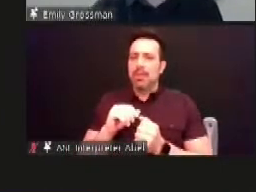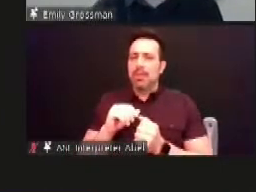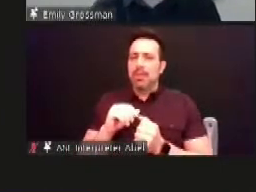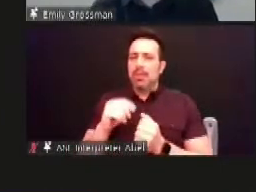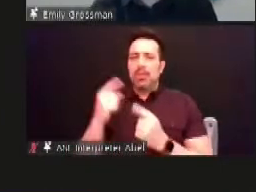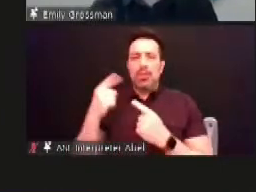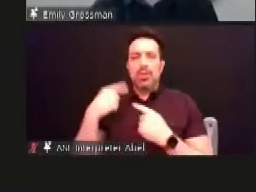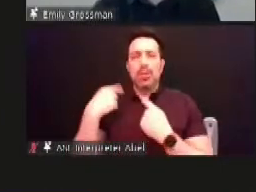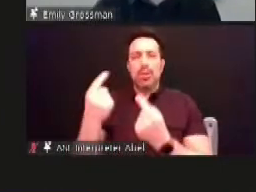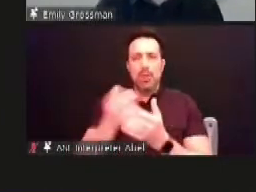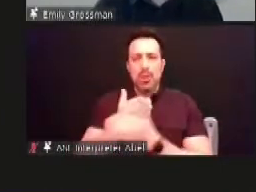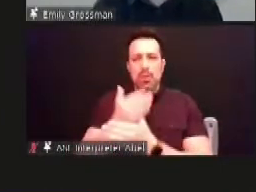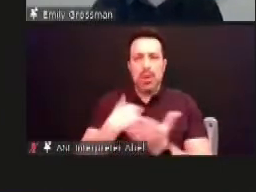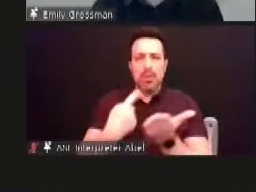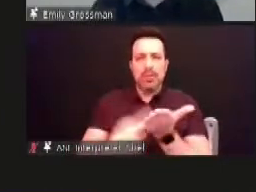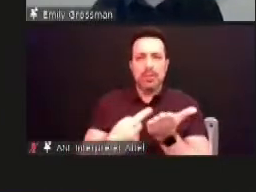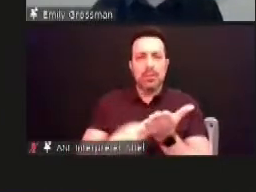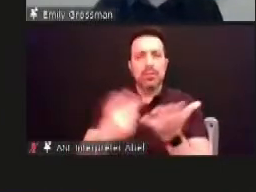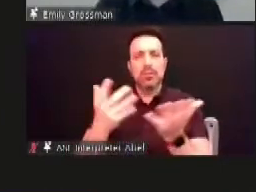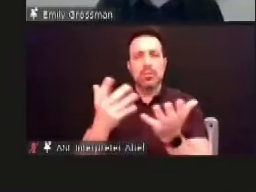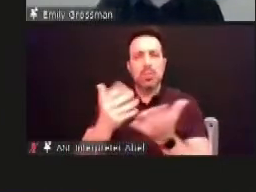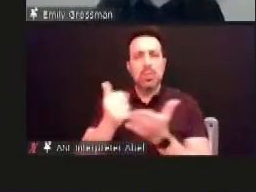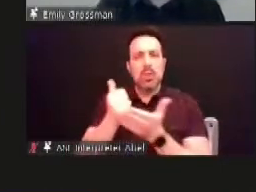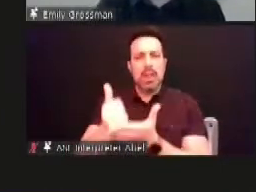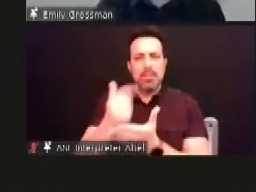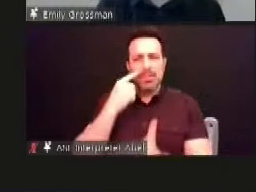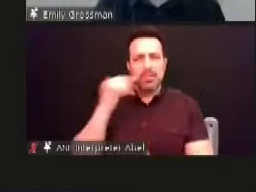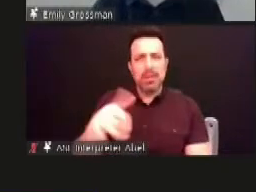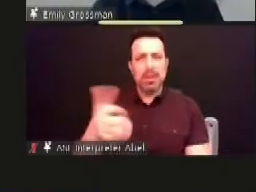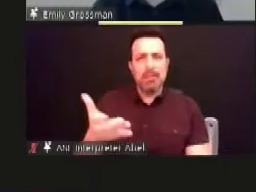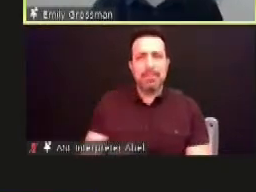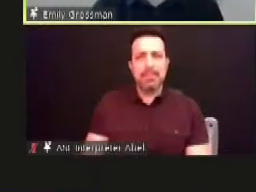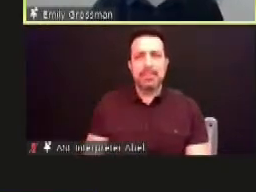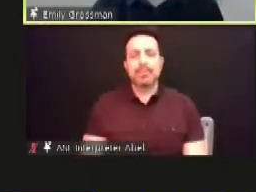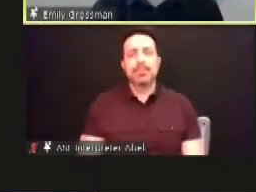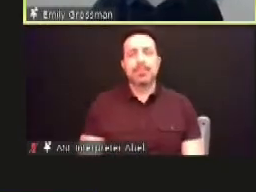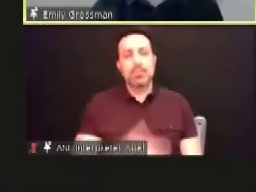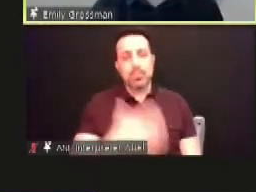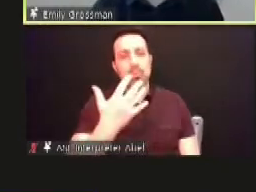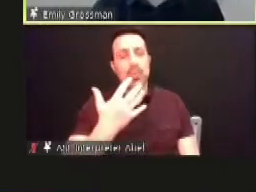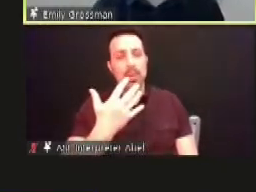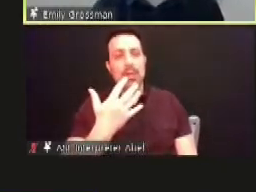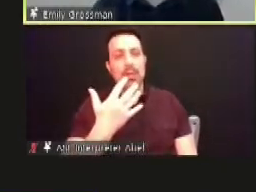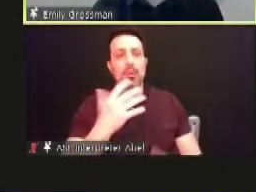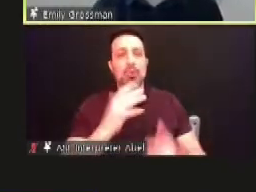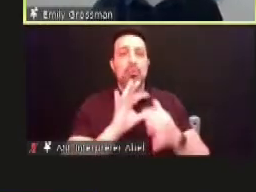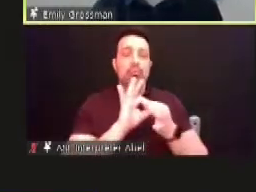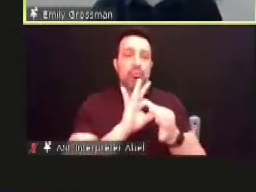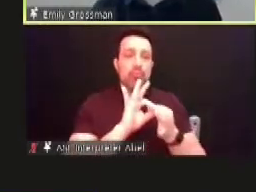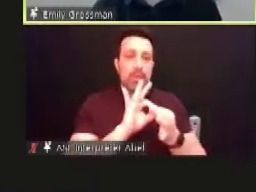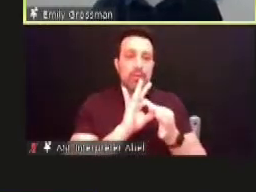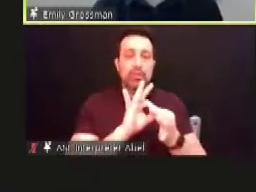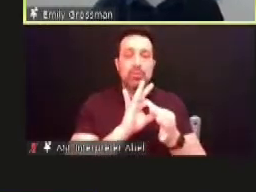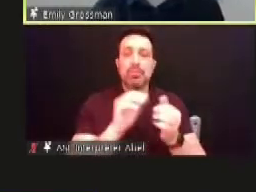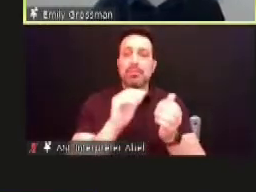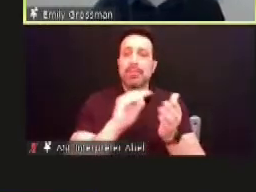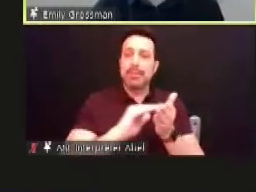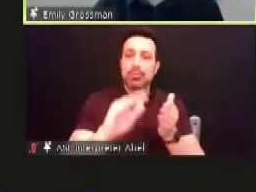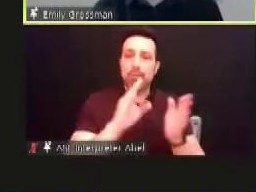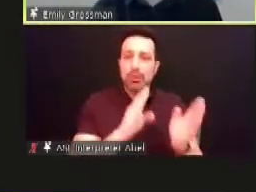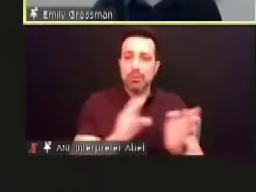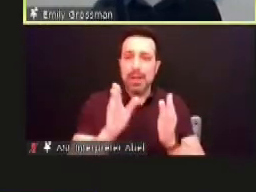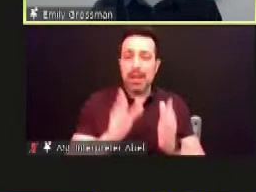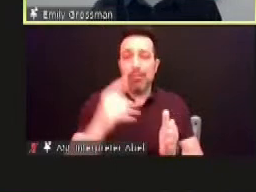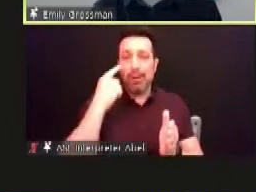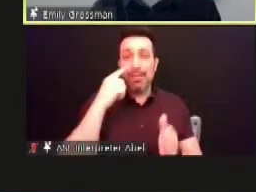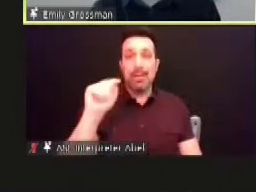throughout our discussions here. What helps in that regard? Well, in terms of relationships with discharge planners, I think